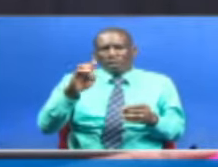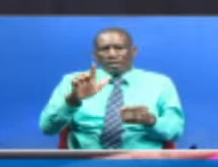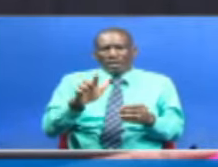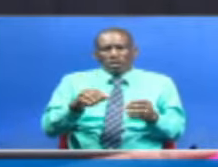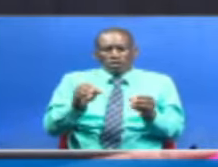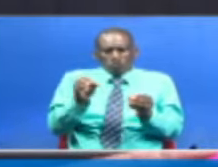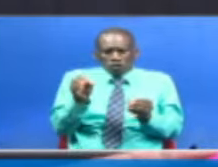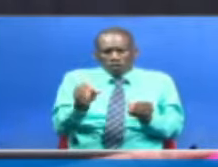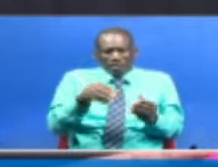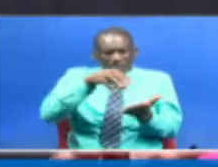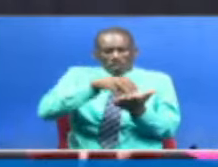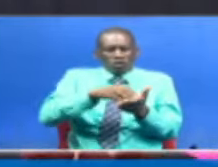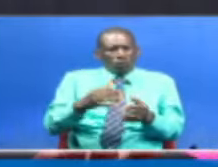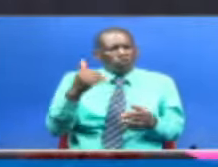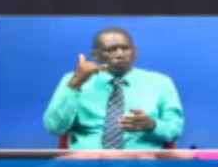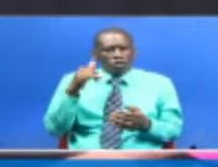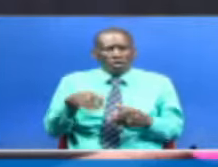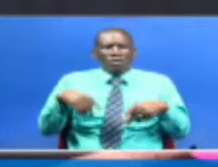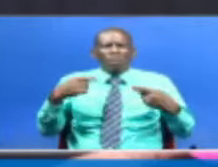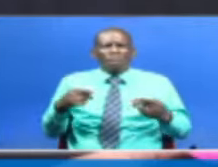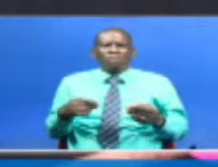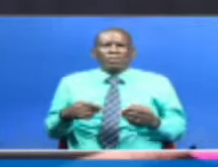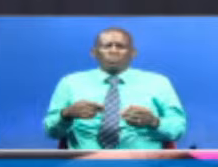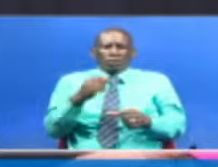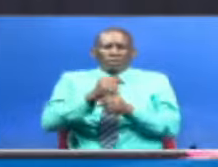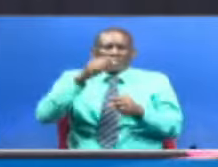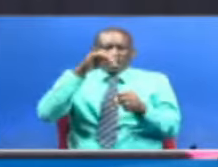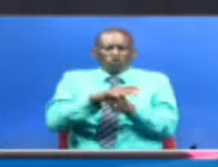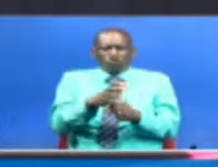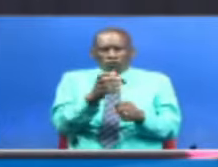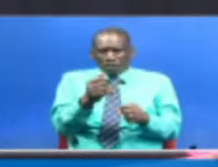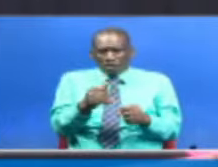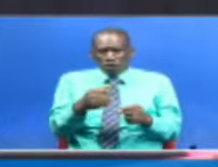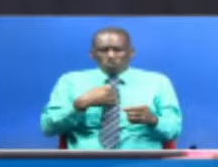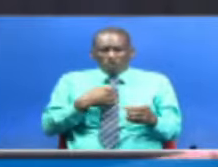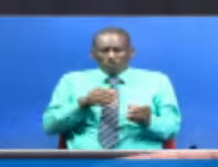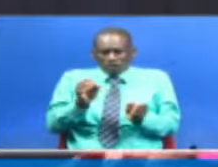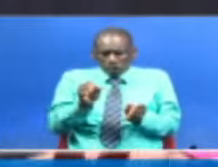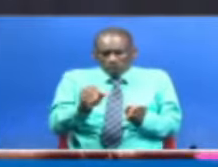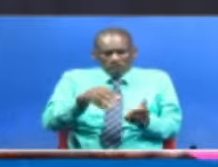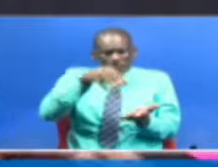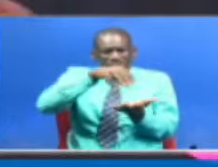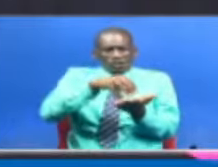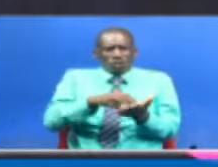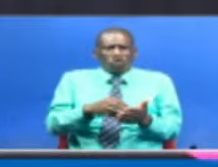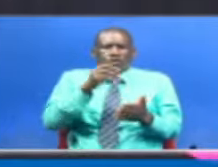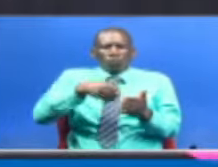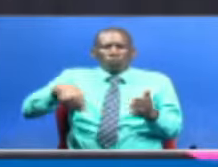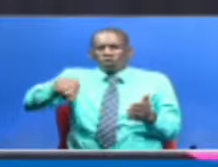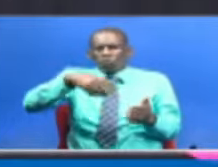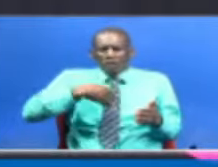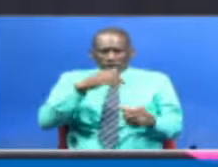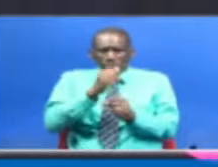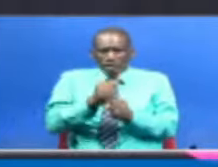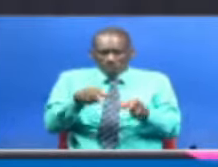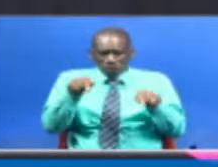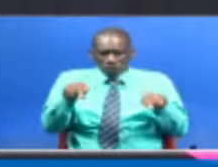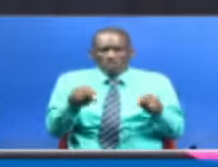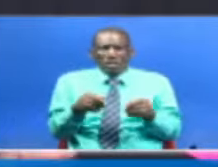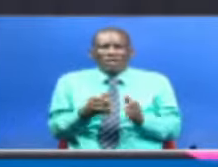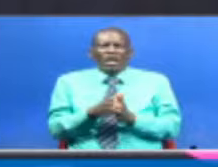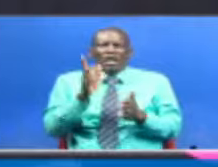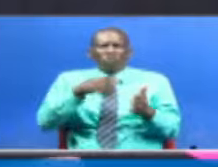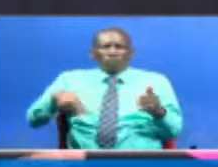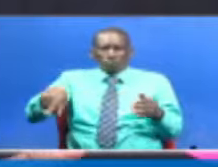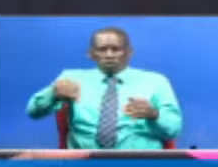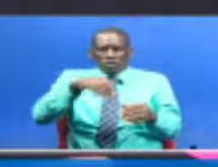phone, people made so much money by running a charging station. What we've done today, and what